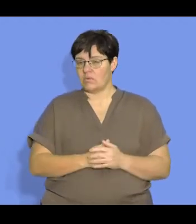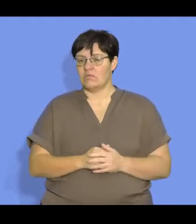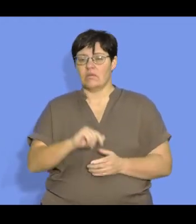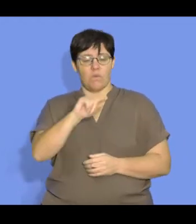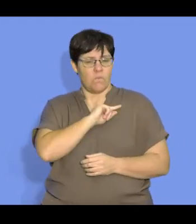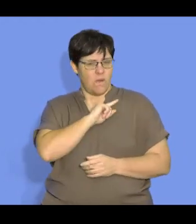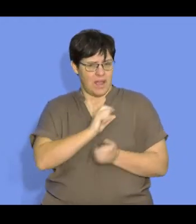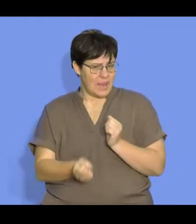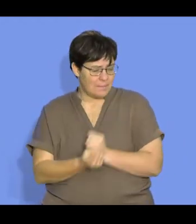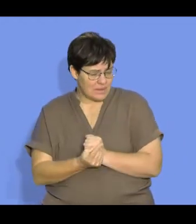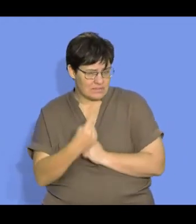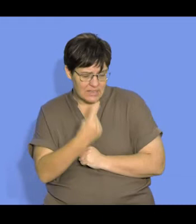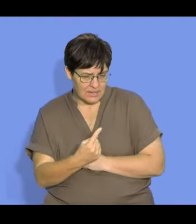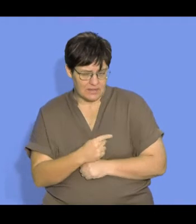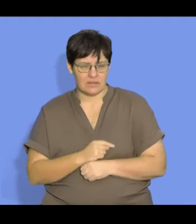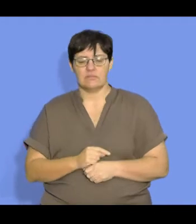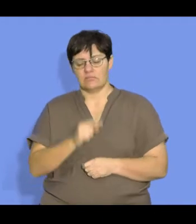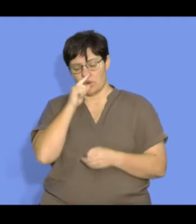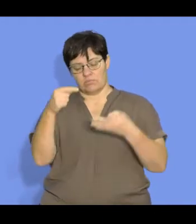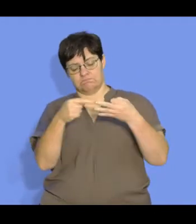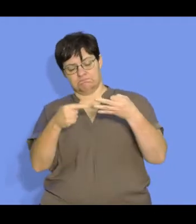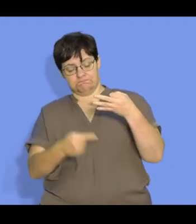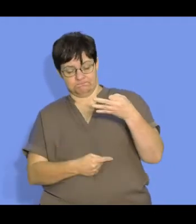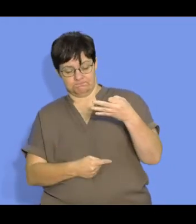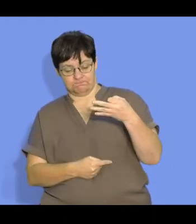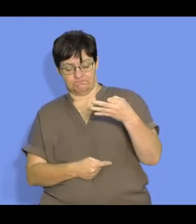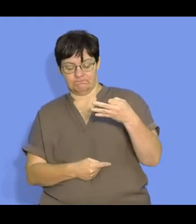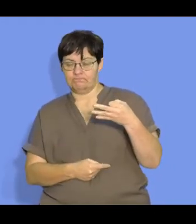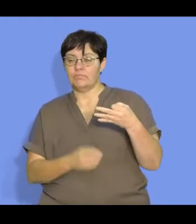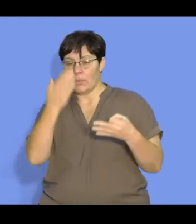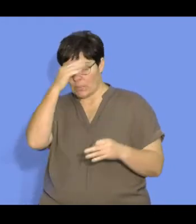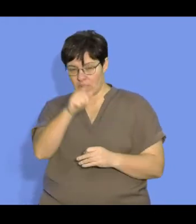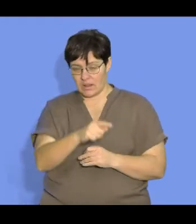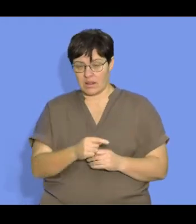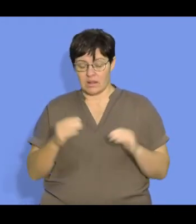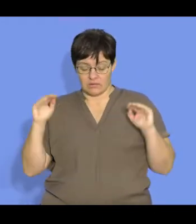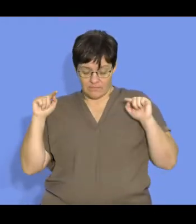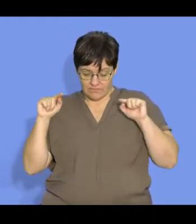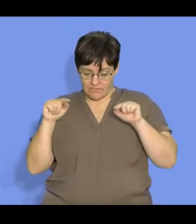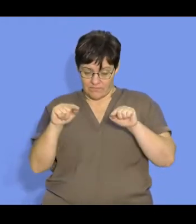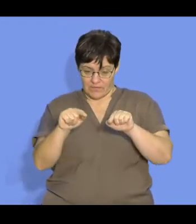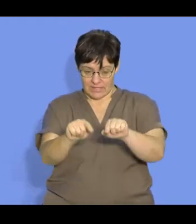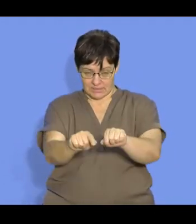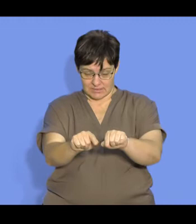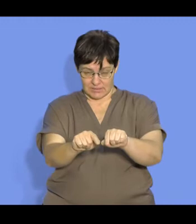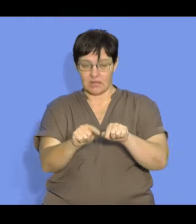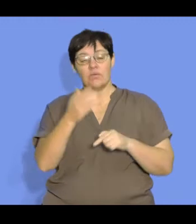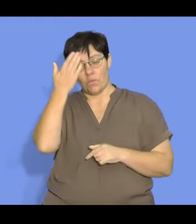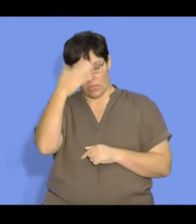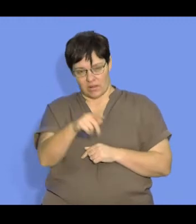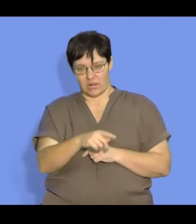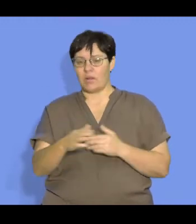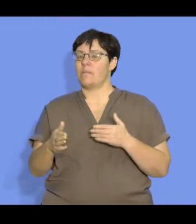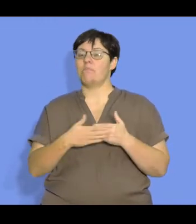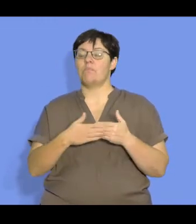suggest the reason why that will happen. If you look at these experiments, you know by the time that it flattened off, we